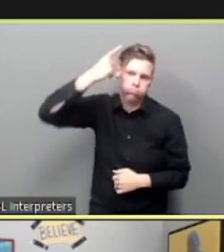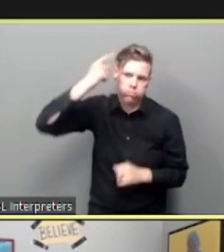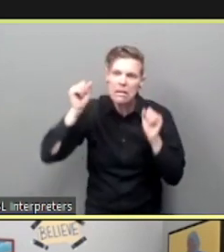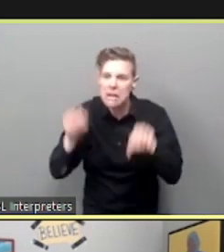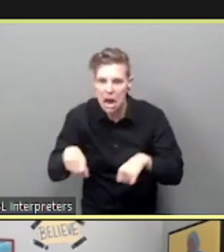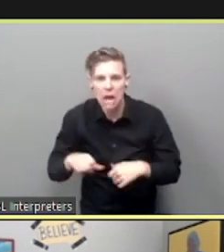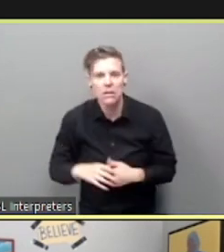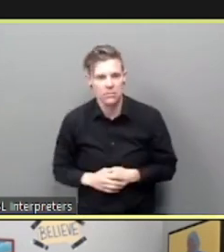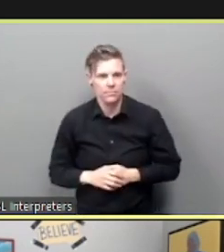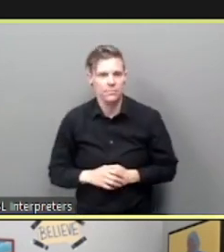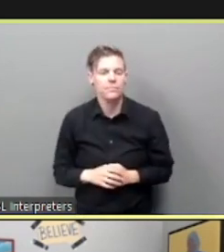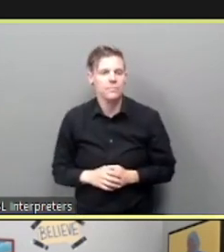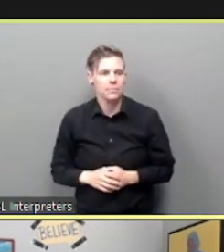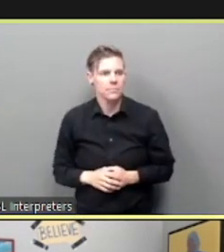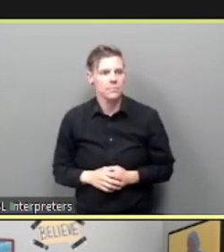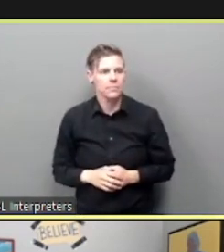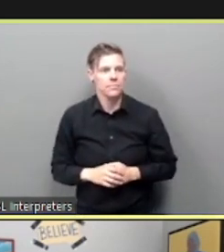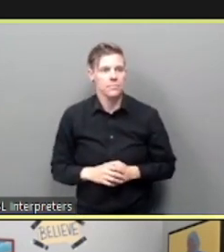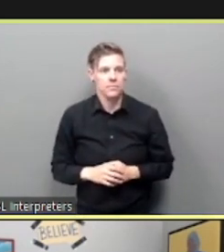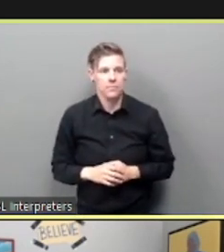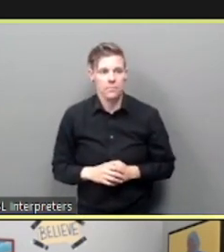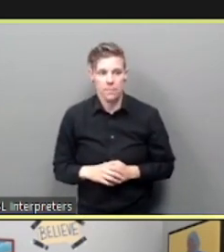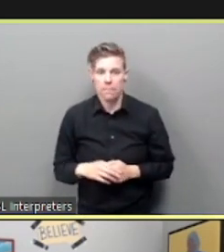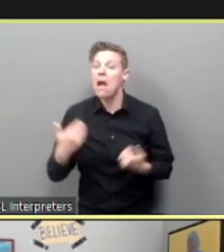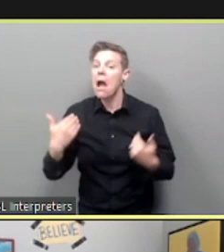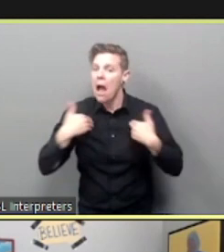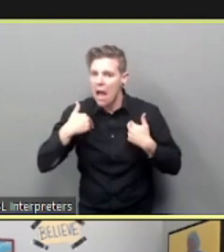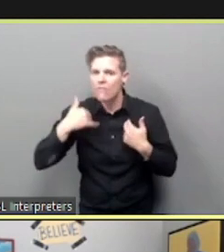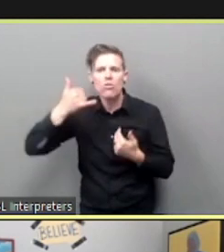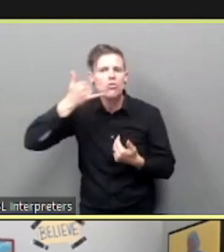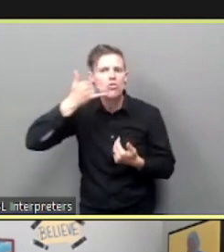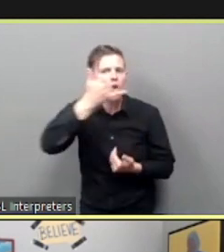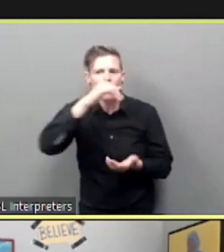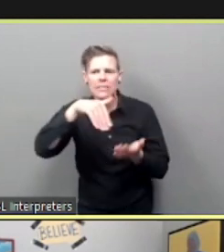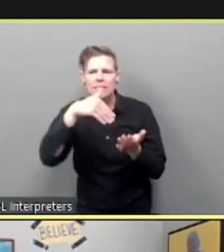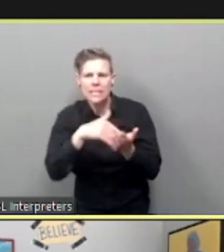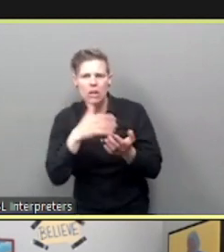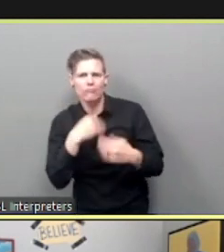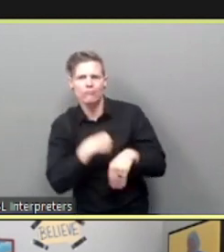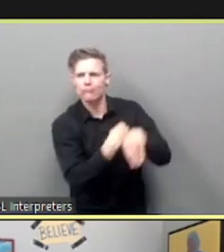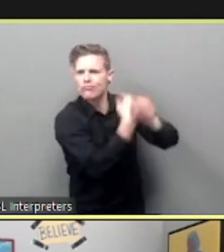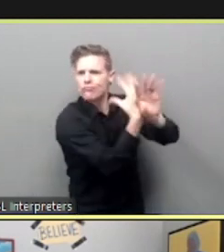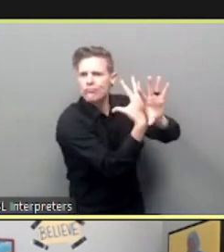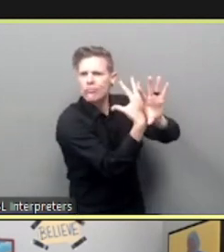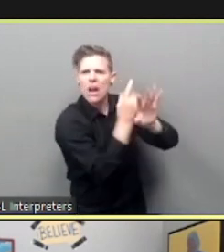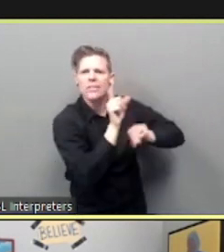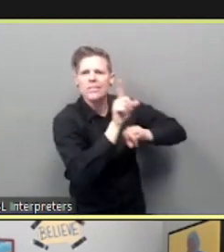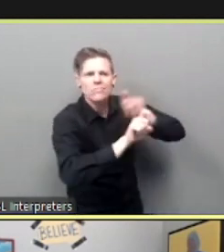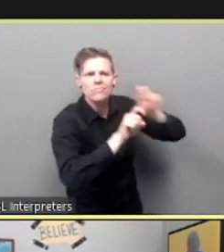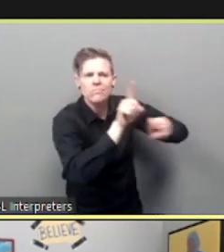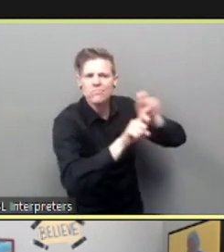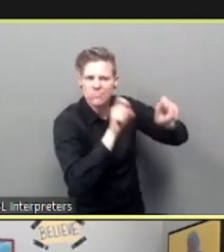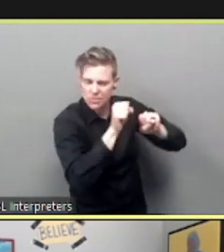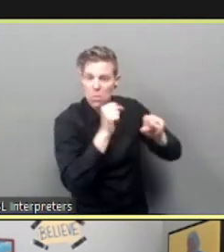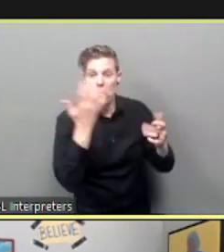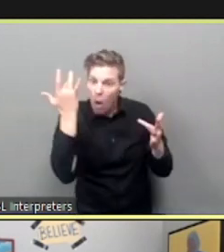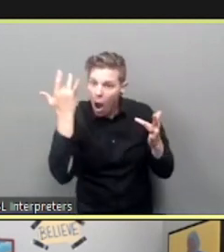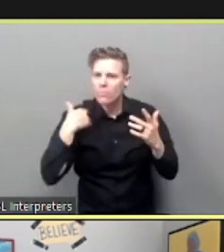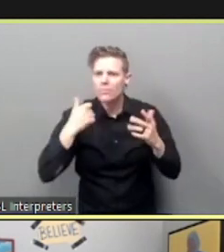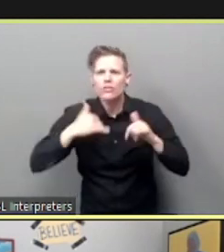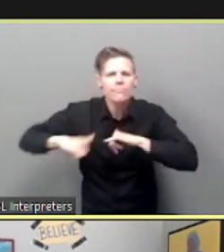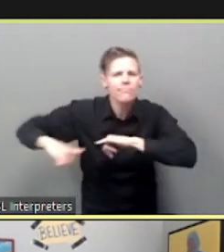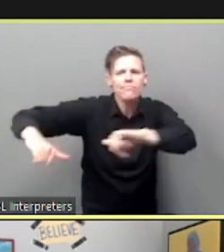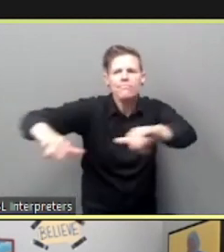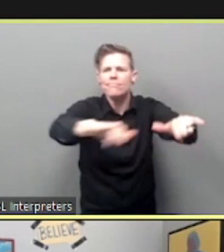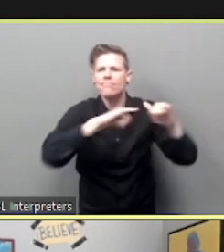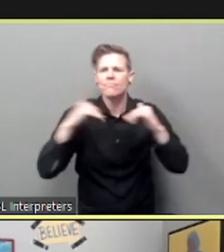We also have a call center. We really developed the call center as an equity issue for all the New Mexicans who don't have access to